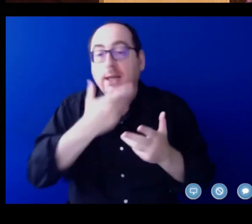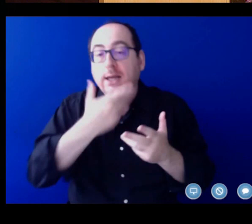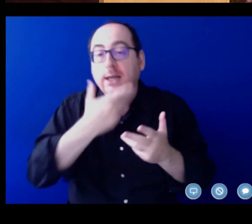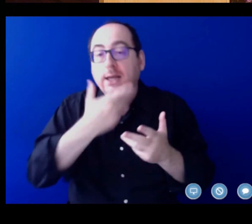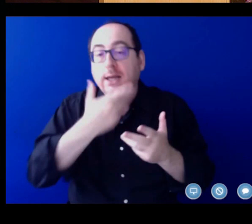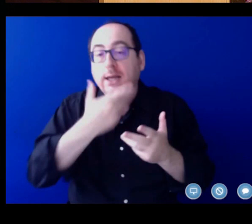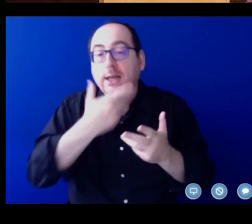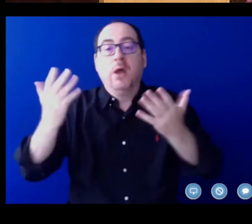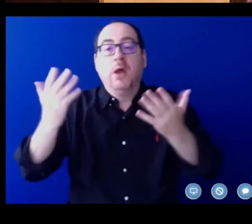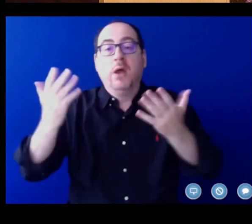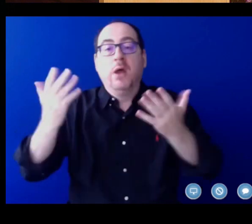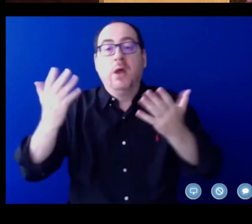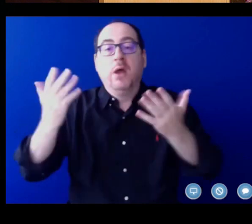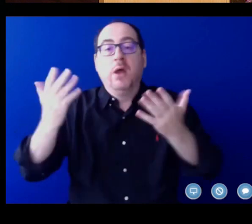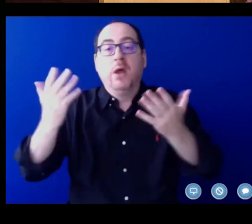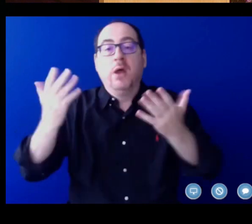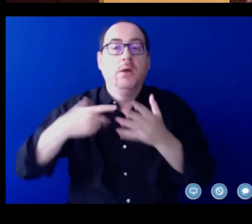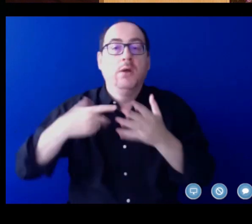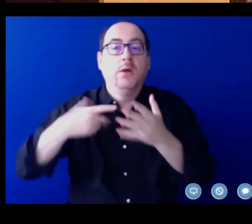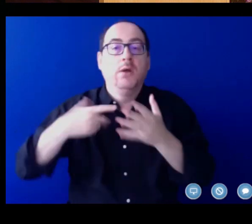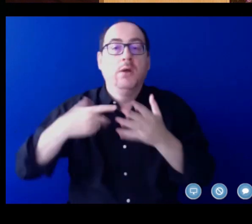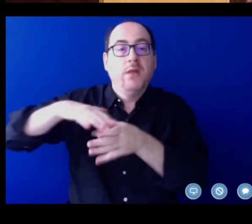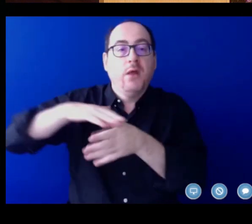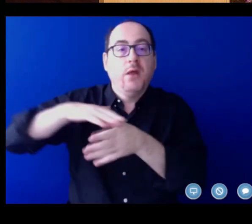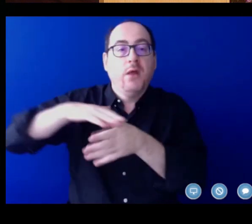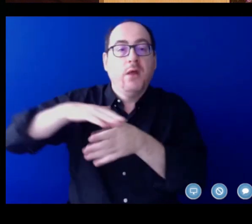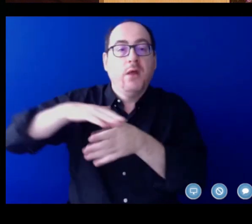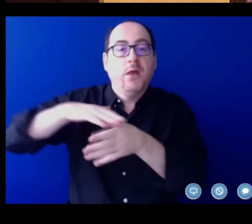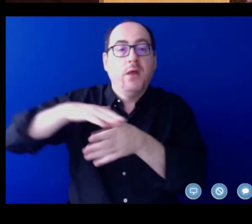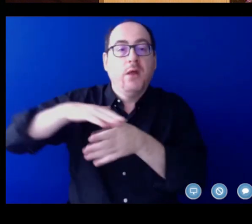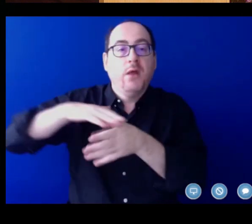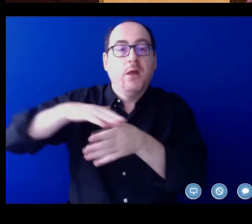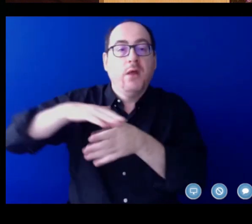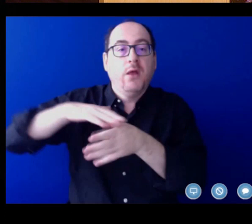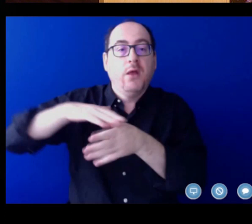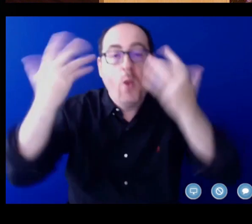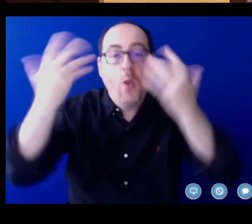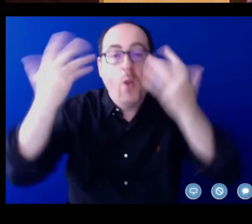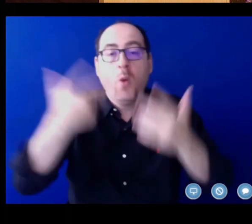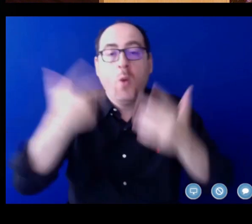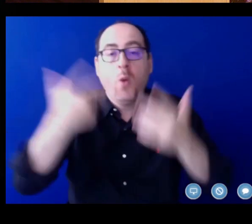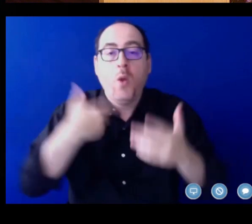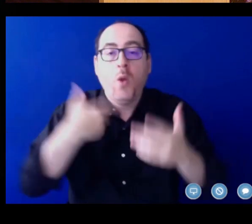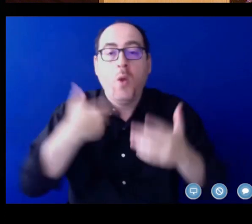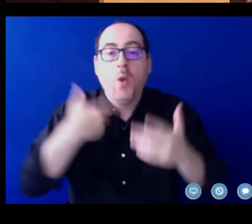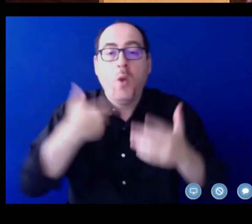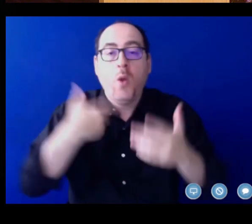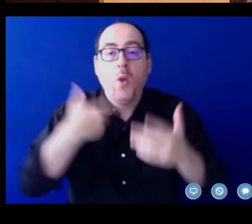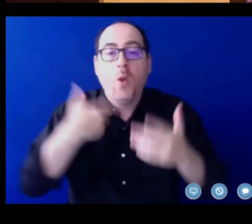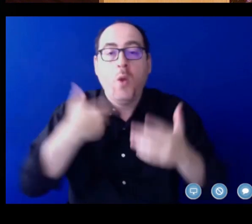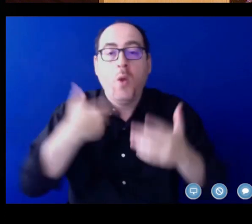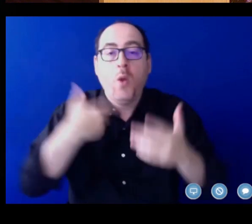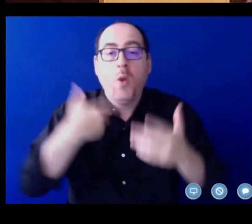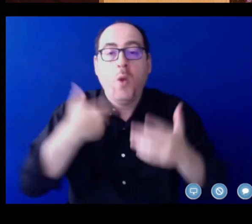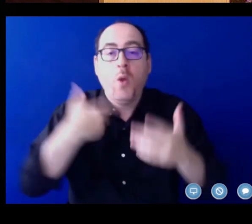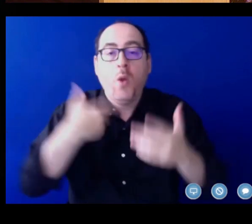ways in which things like culture, gender, language, religion, immigration status, and socioeconomic status interact